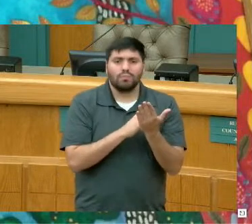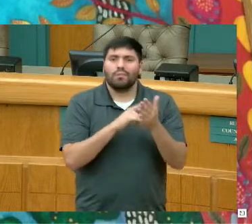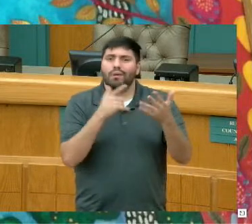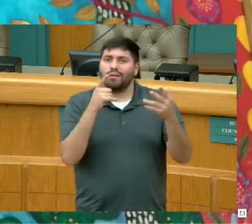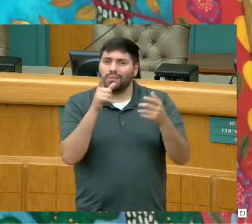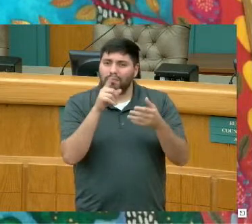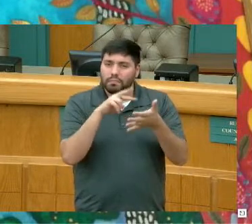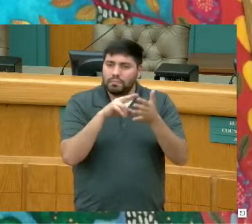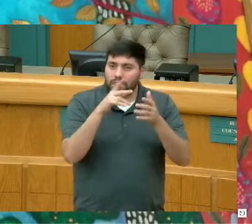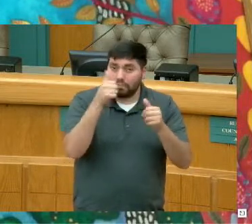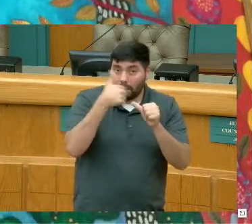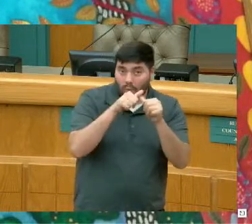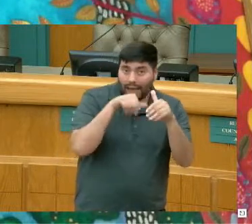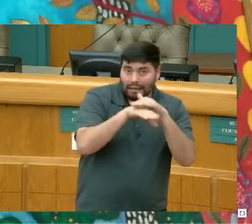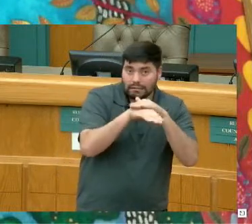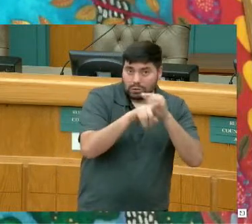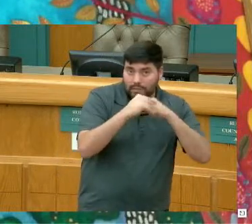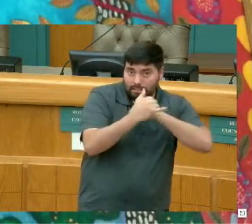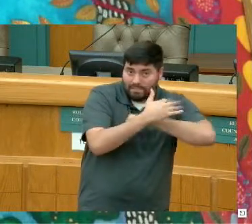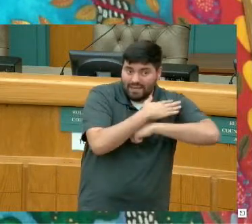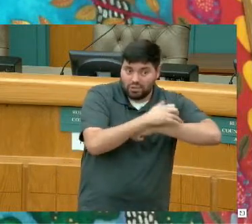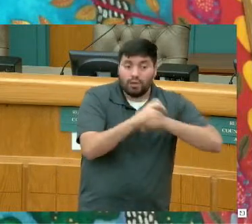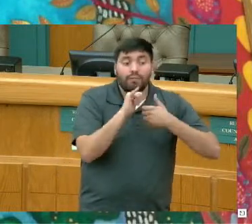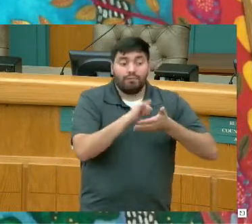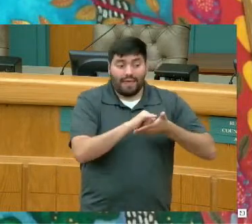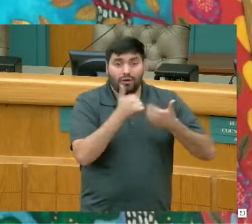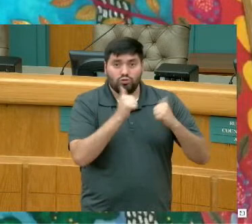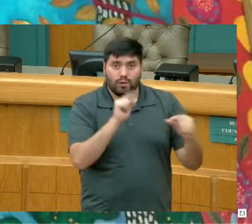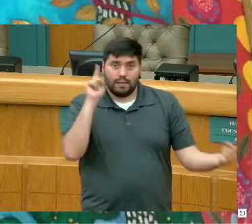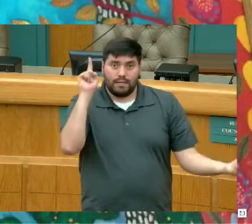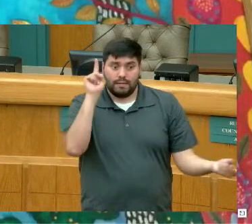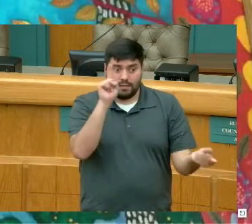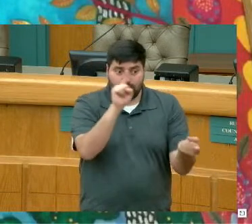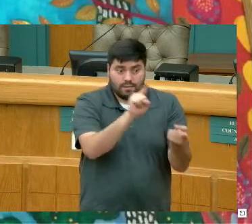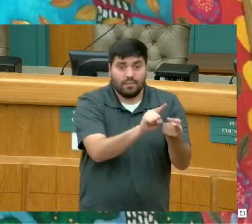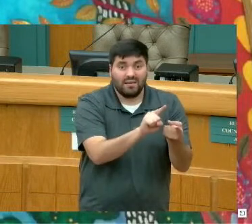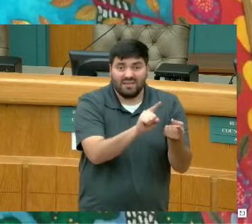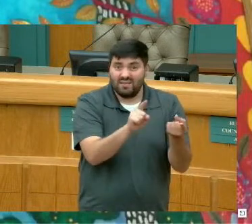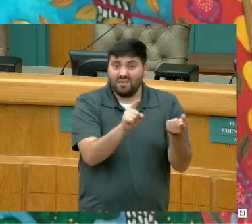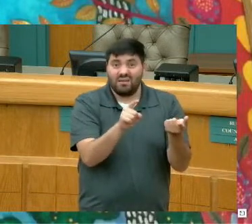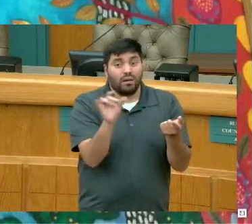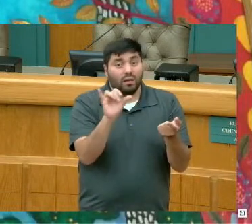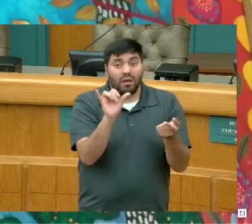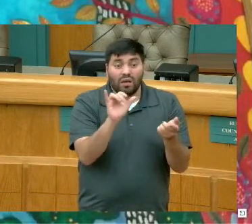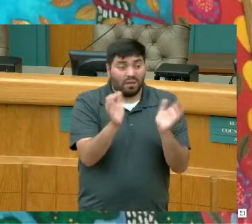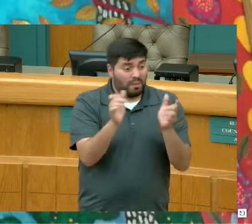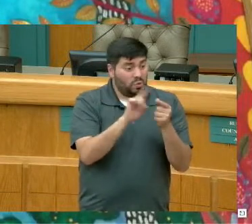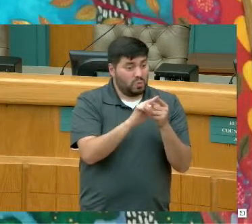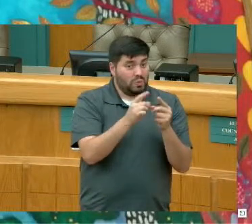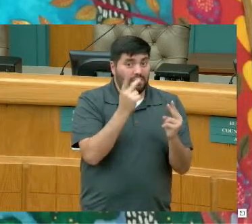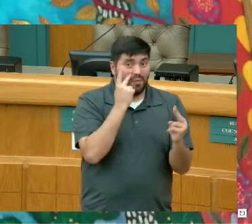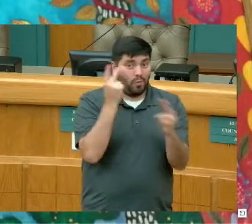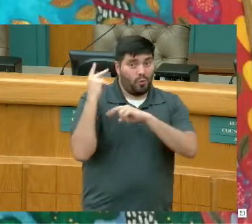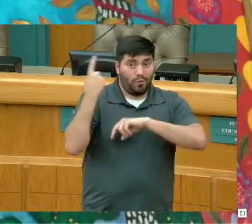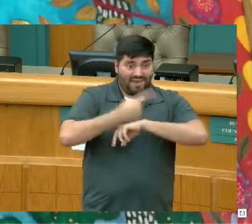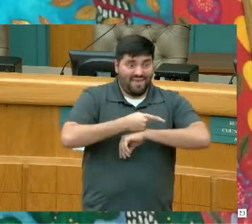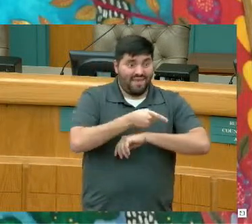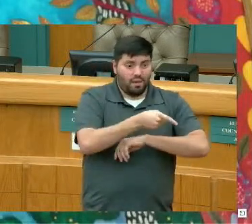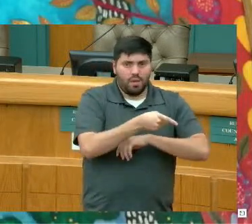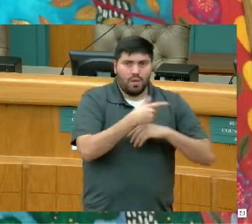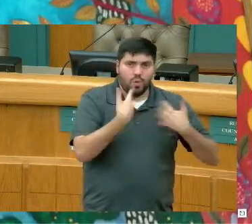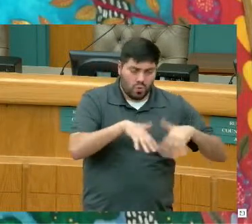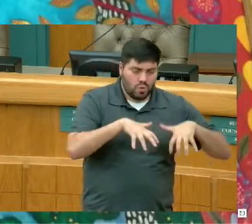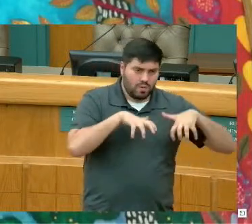to the beach was one way of reducing overwhelming crowds that we saw on Memorial Day that led to the increased transmission